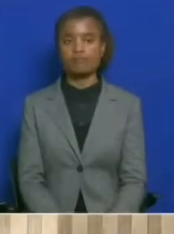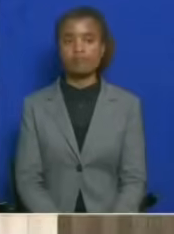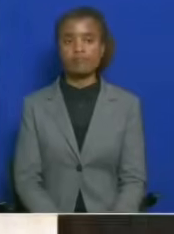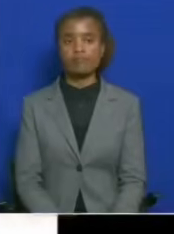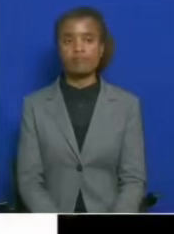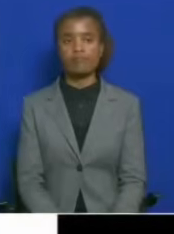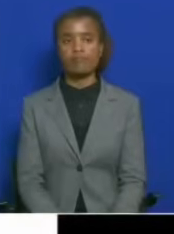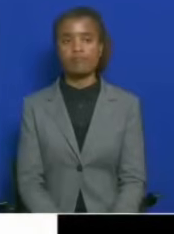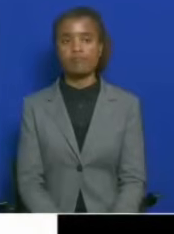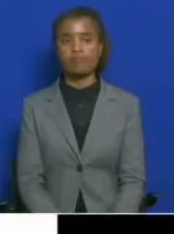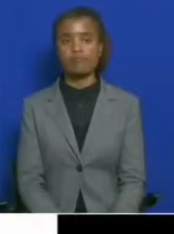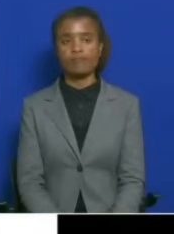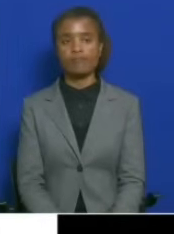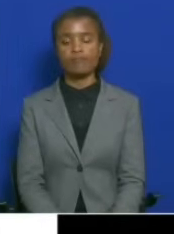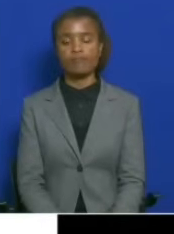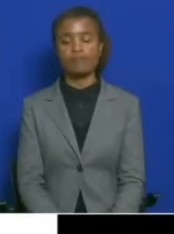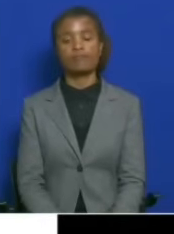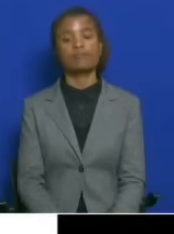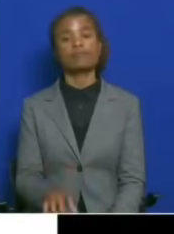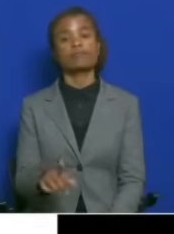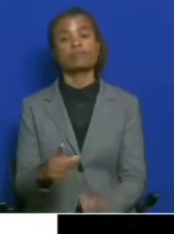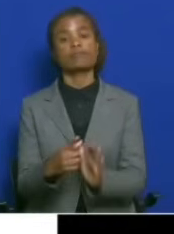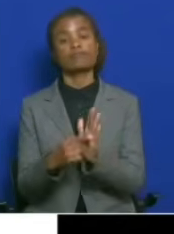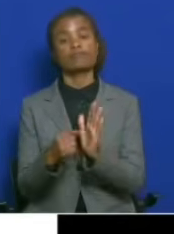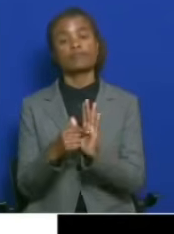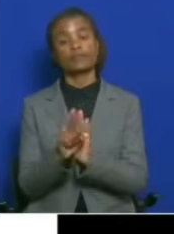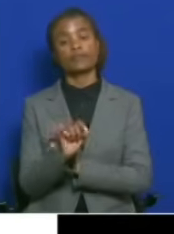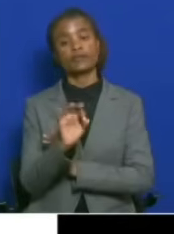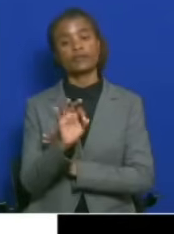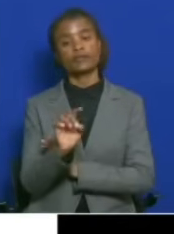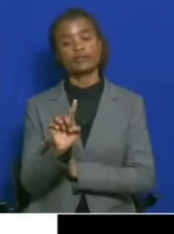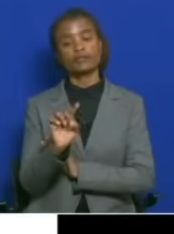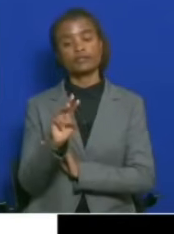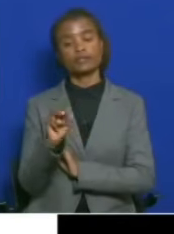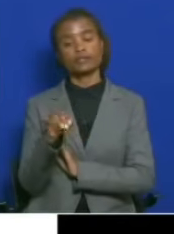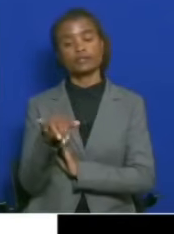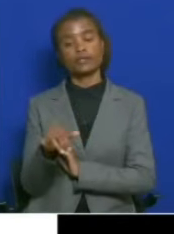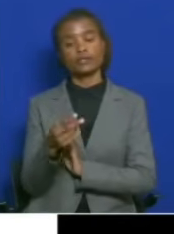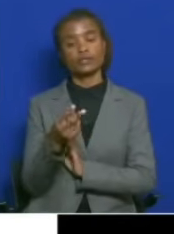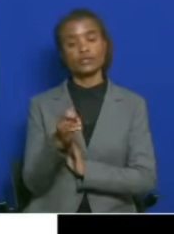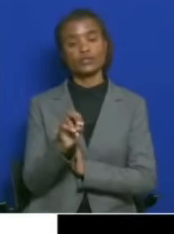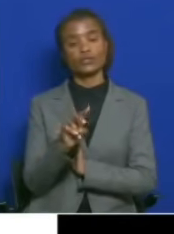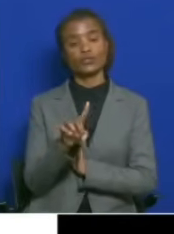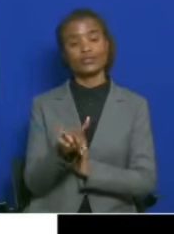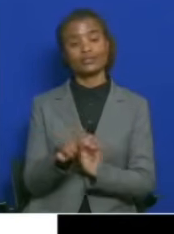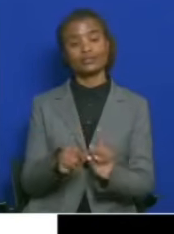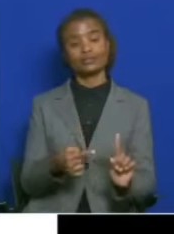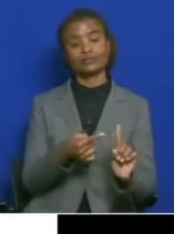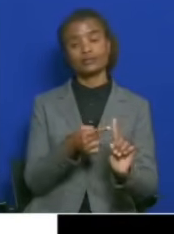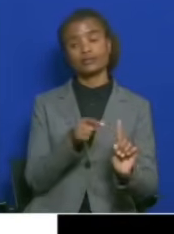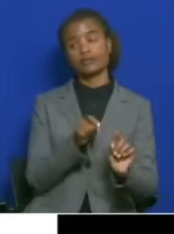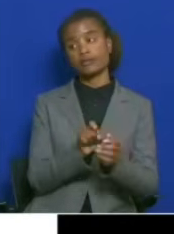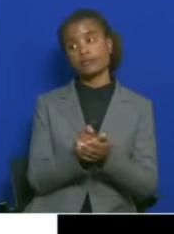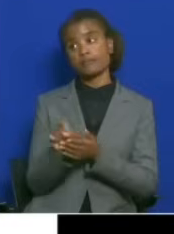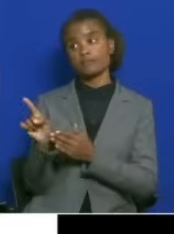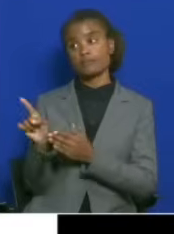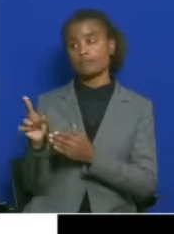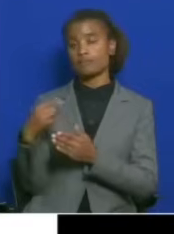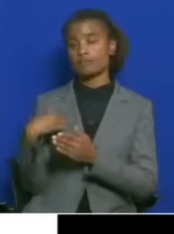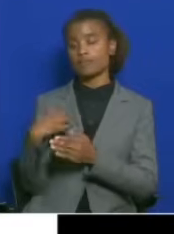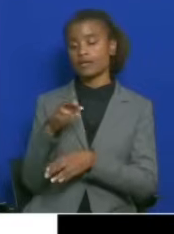It's on the 31st of May, 2021, halfway down the page, Mr. Valley says, "Salams, I can't find RT